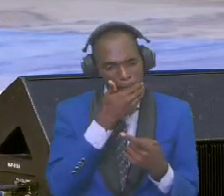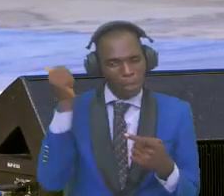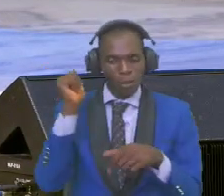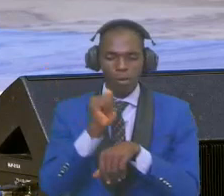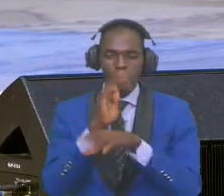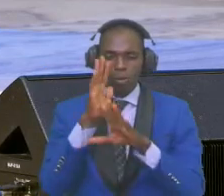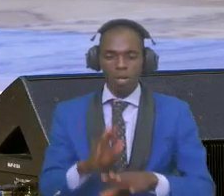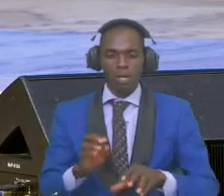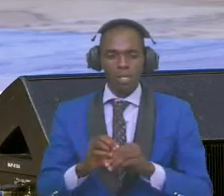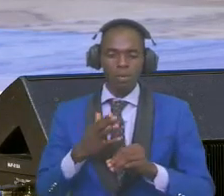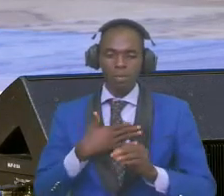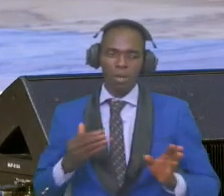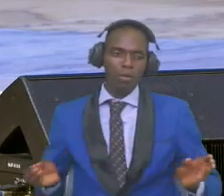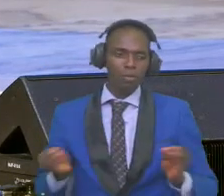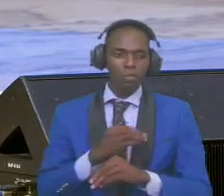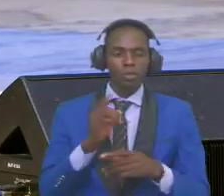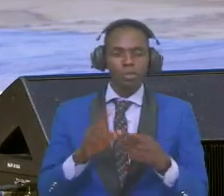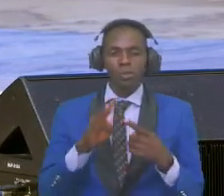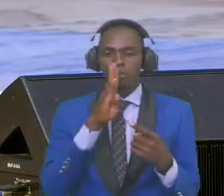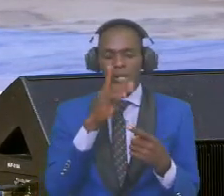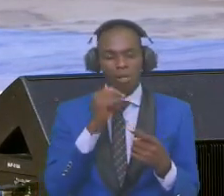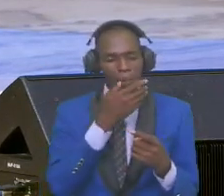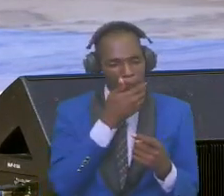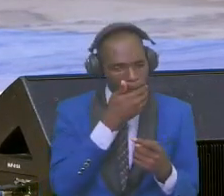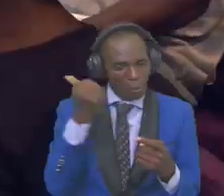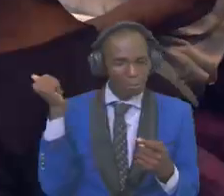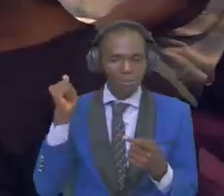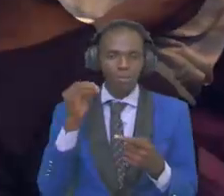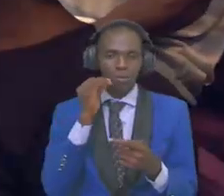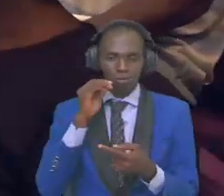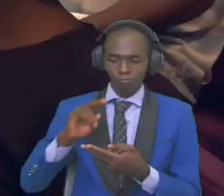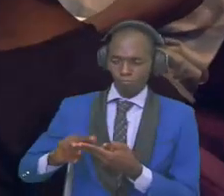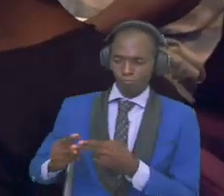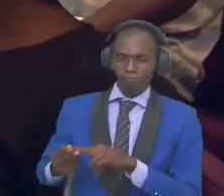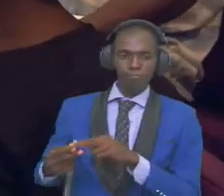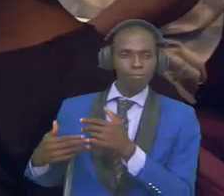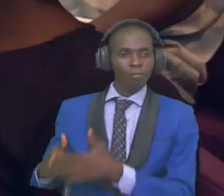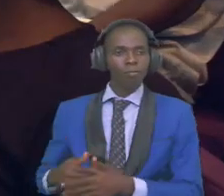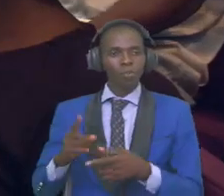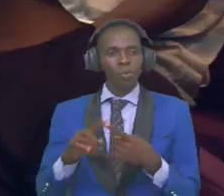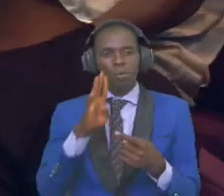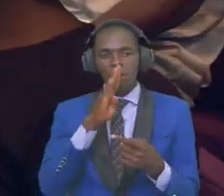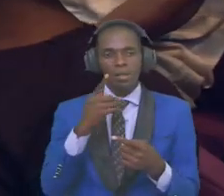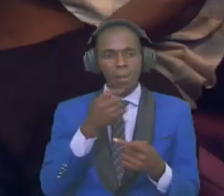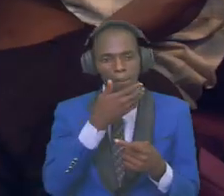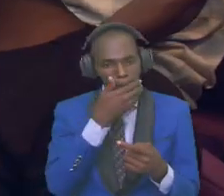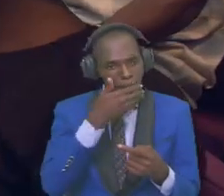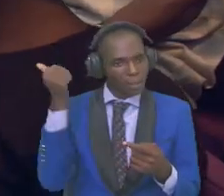my office I can be. To be the best neighbor I can be. And to be the